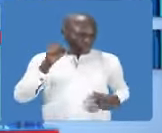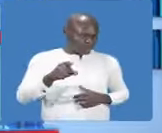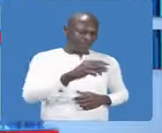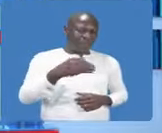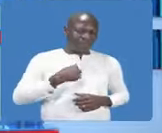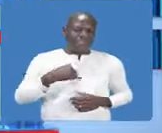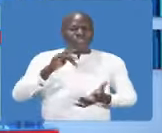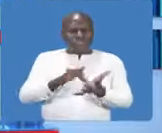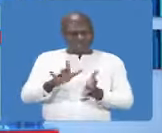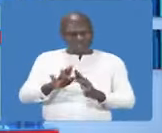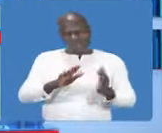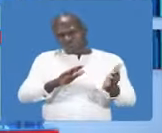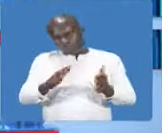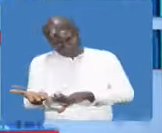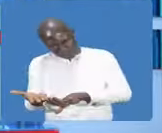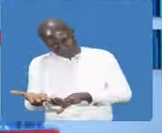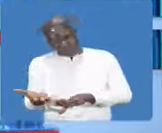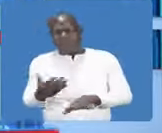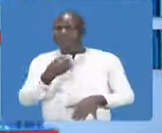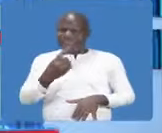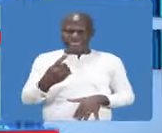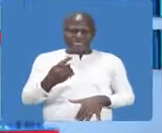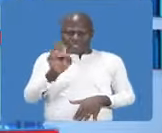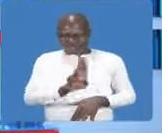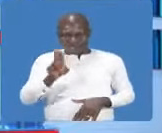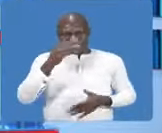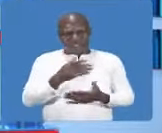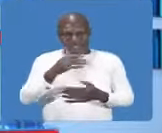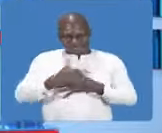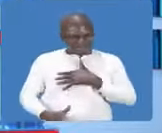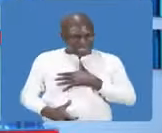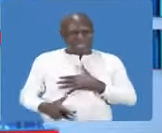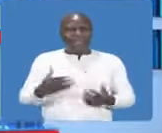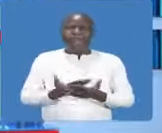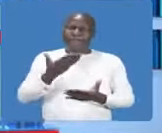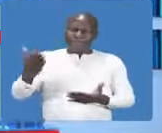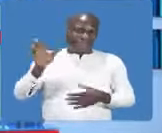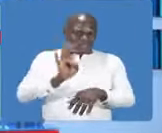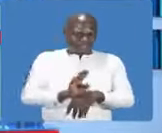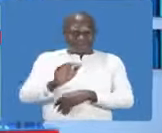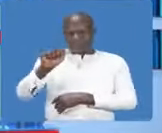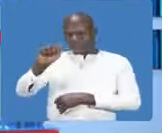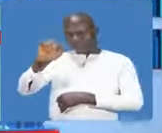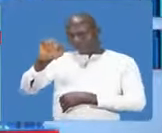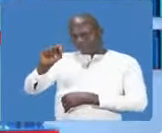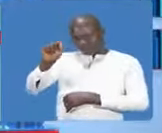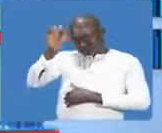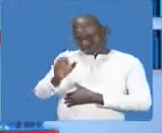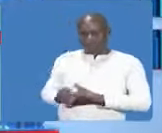wo sɛ wo de ne mogya no ɛtɔ asɔre Acts chapter 20 verse